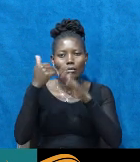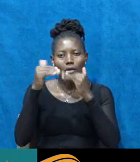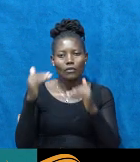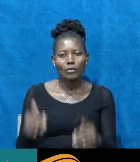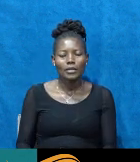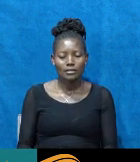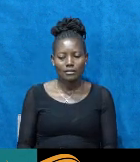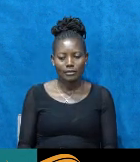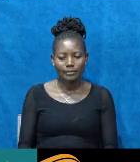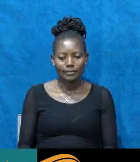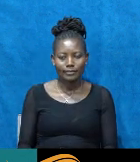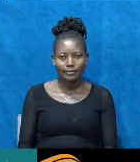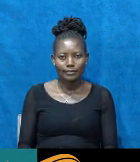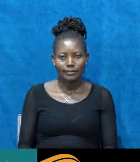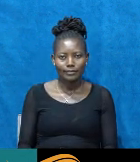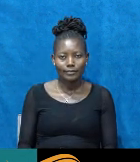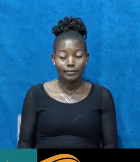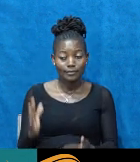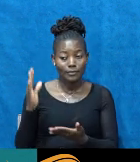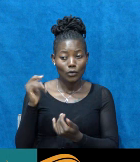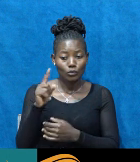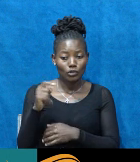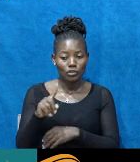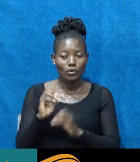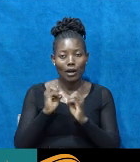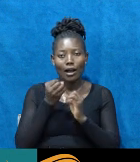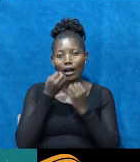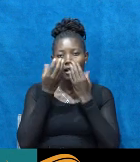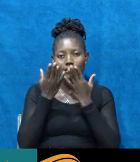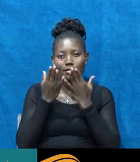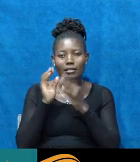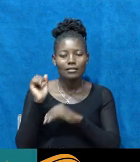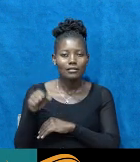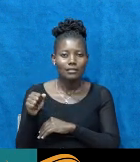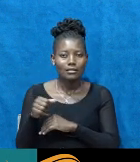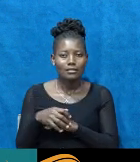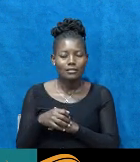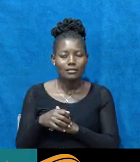I hope your question is answered. Yeah, I lost you at some point, but